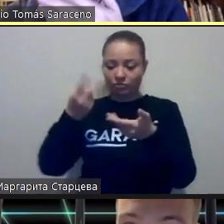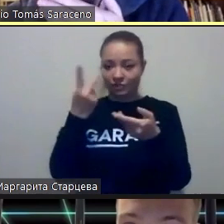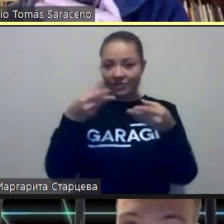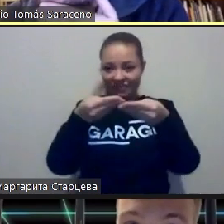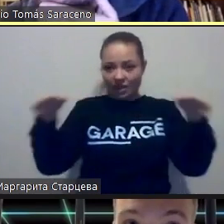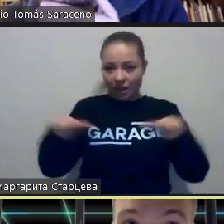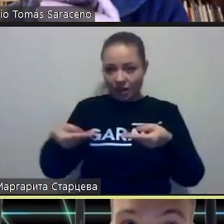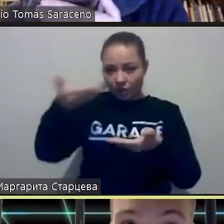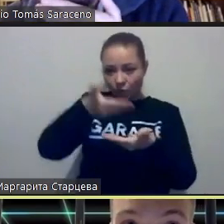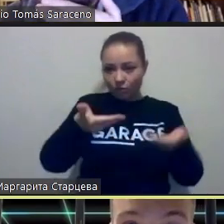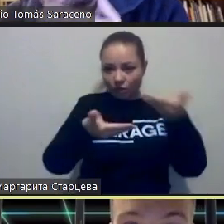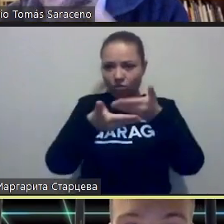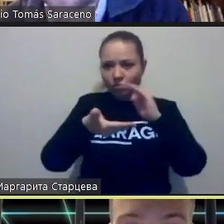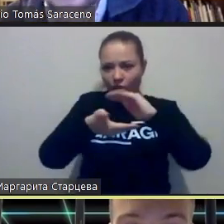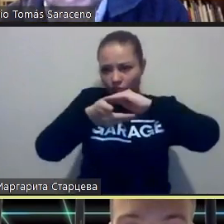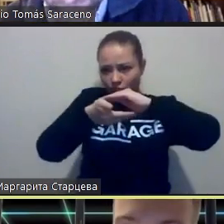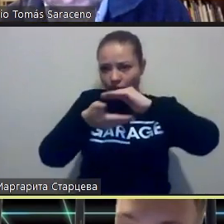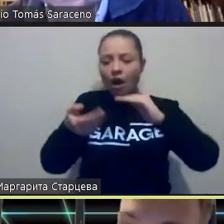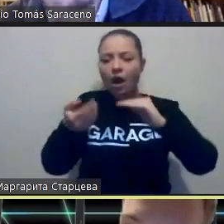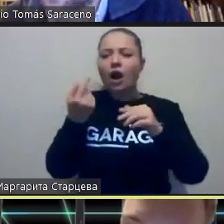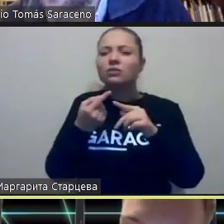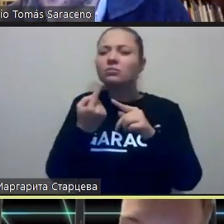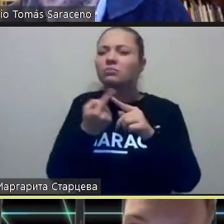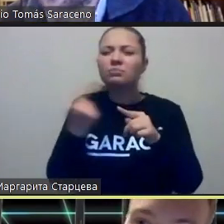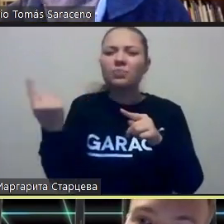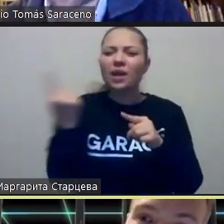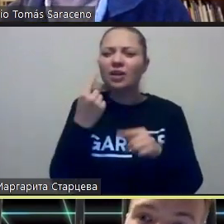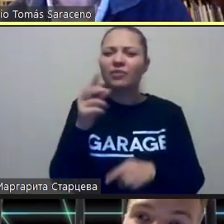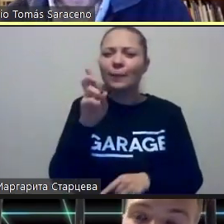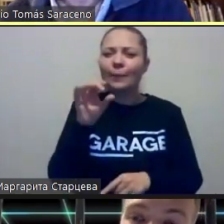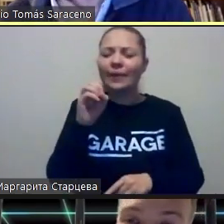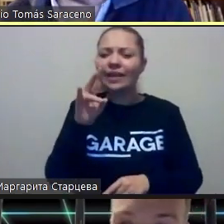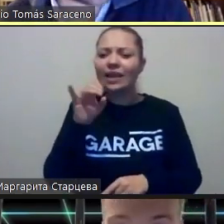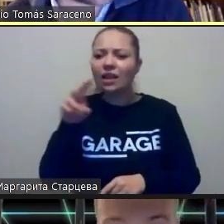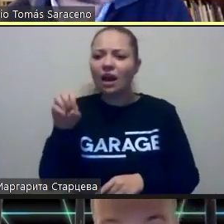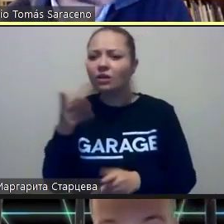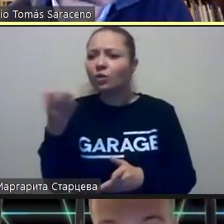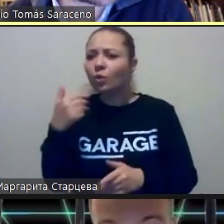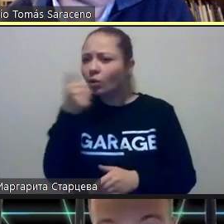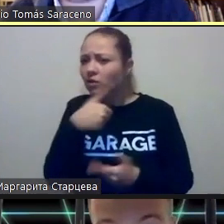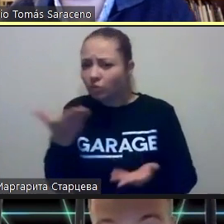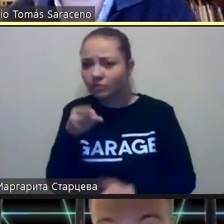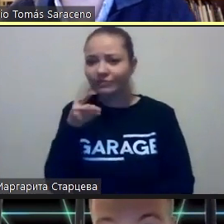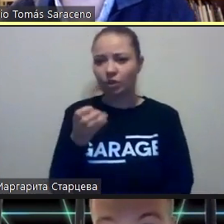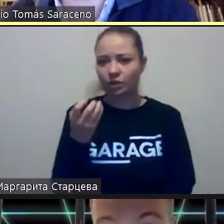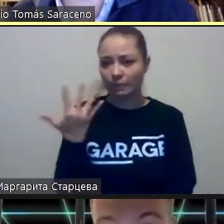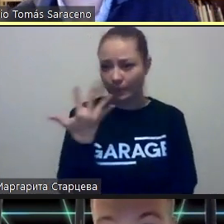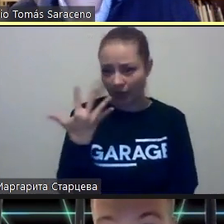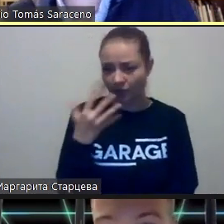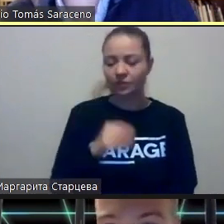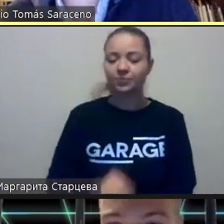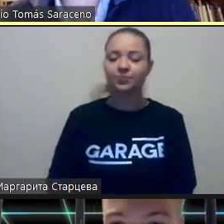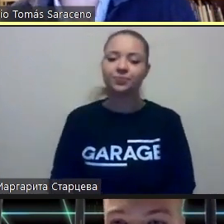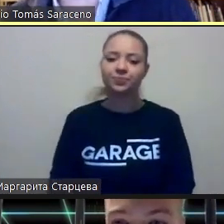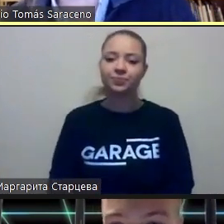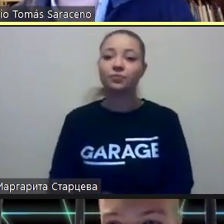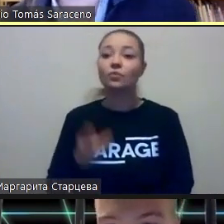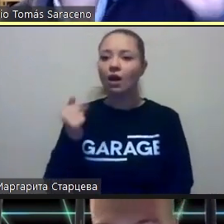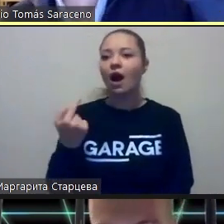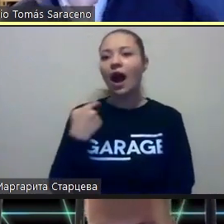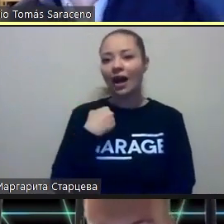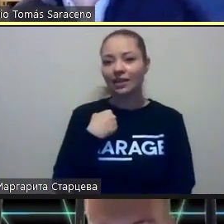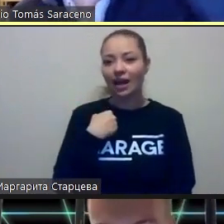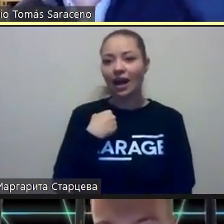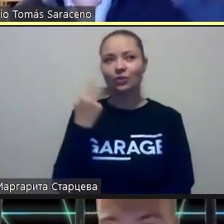Iaroslav? In 2005. Okay, 2005. We're talking a couple of years already. I'm obsessed about